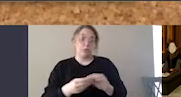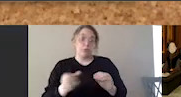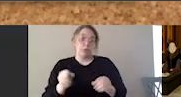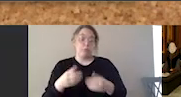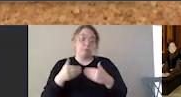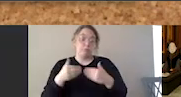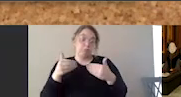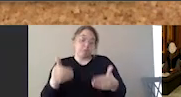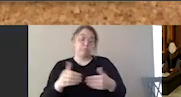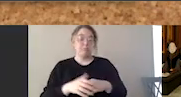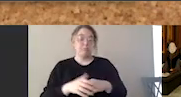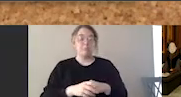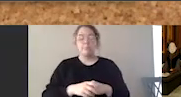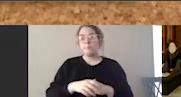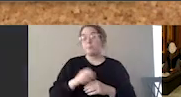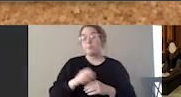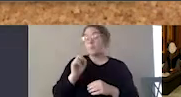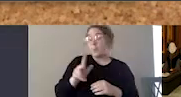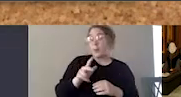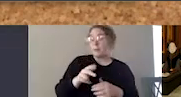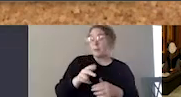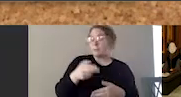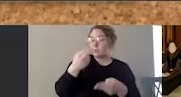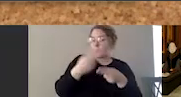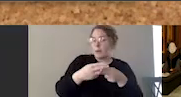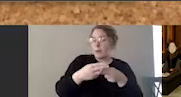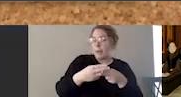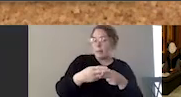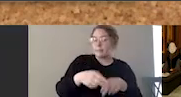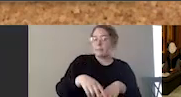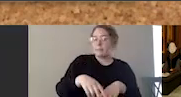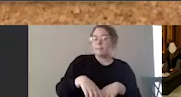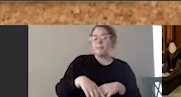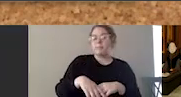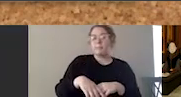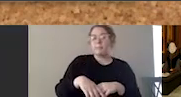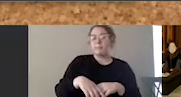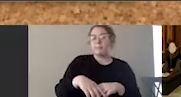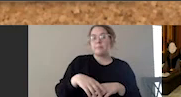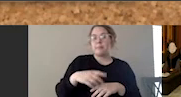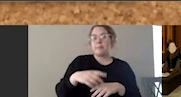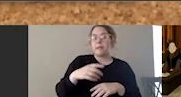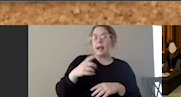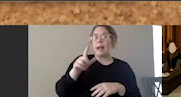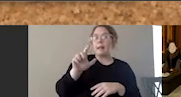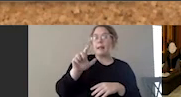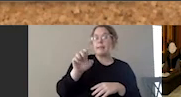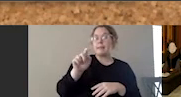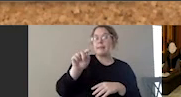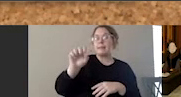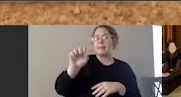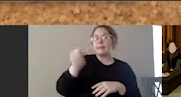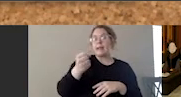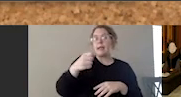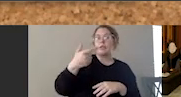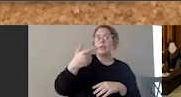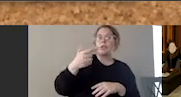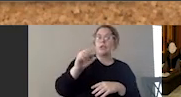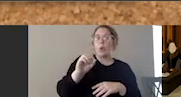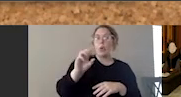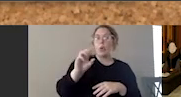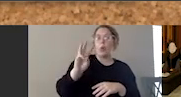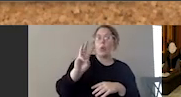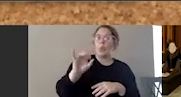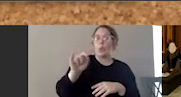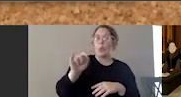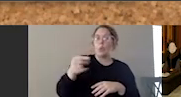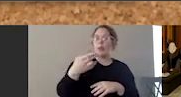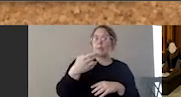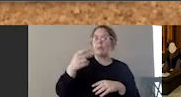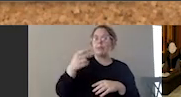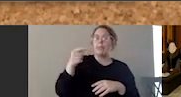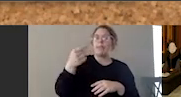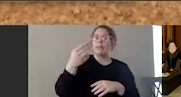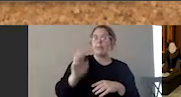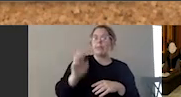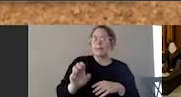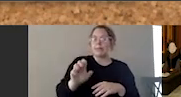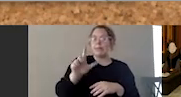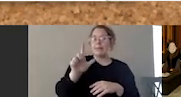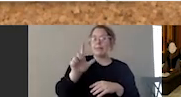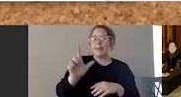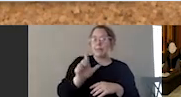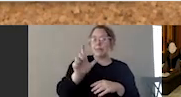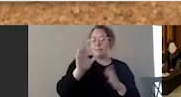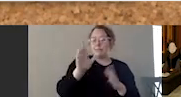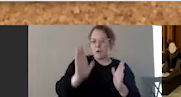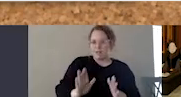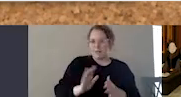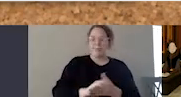so let's call this one then. Let's go with the librarian and